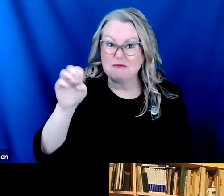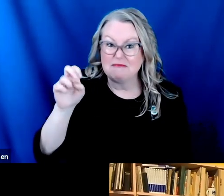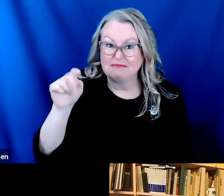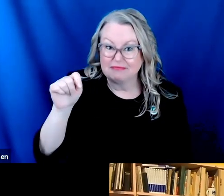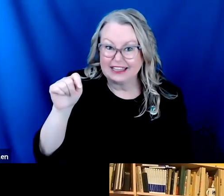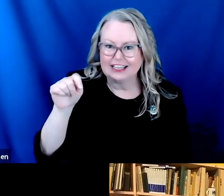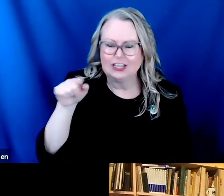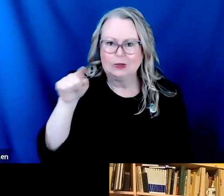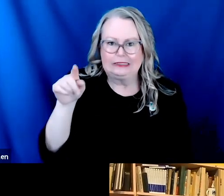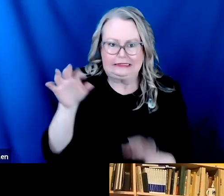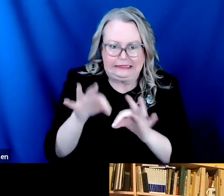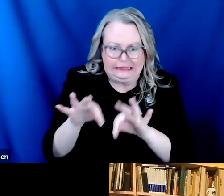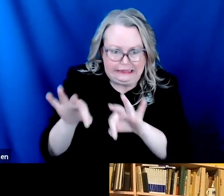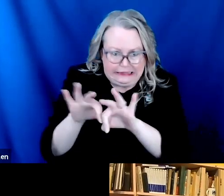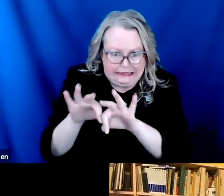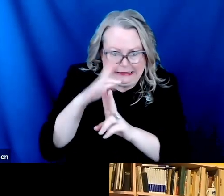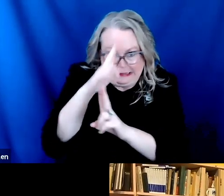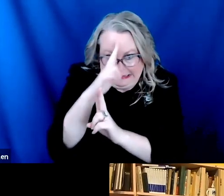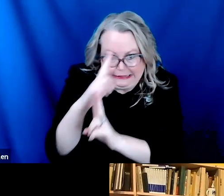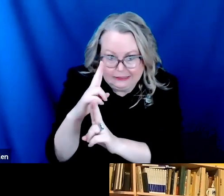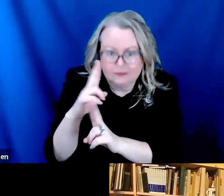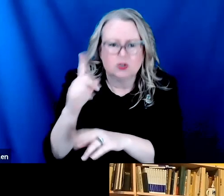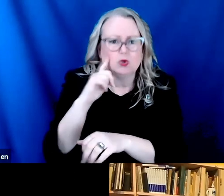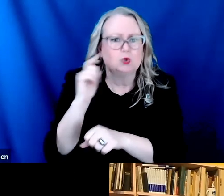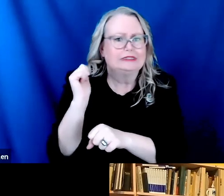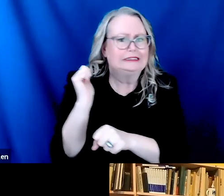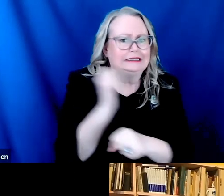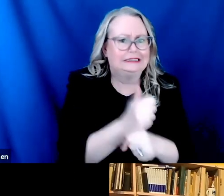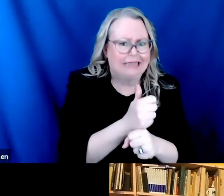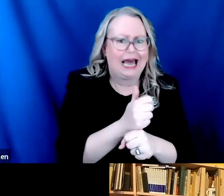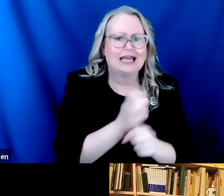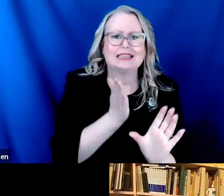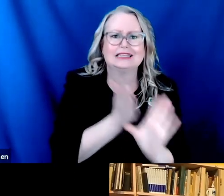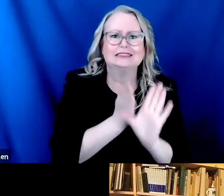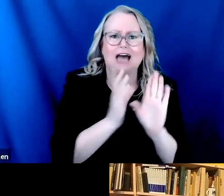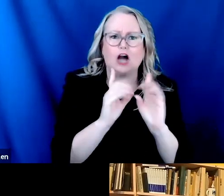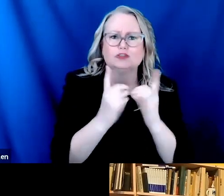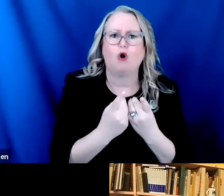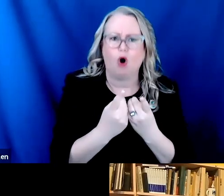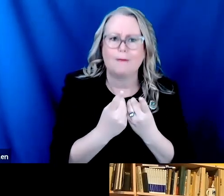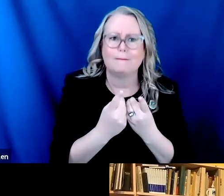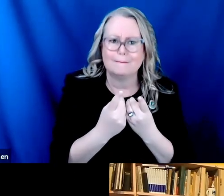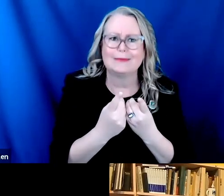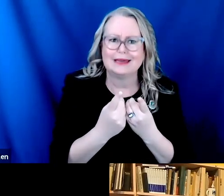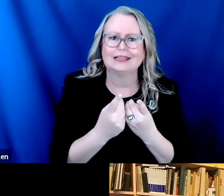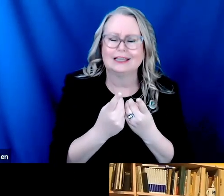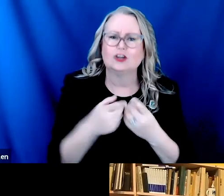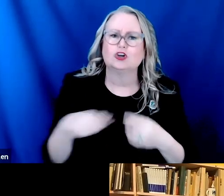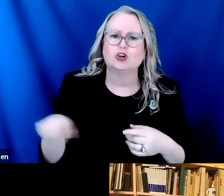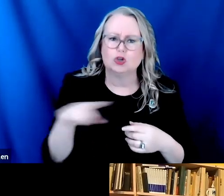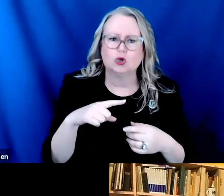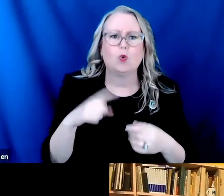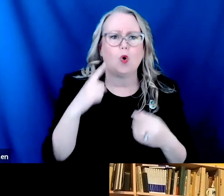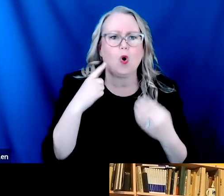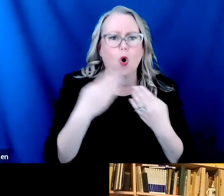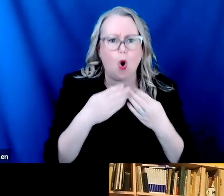important role model to me. You set the tone of a psychology department that included a tolerance for forays